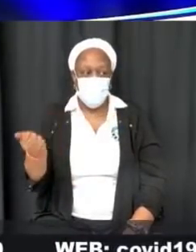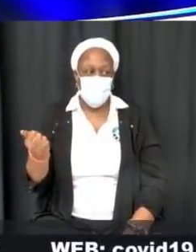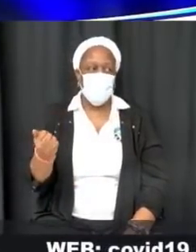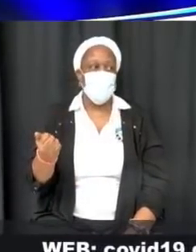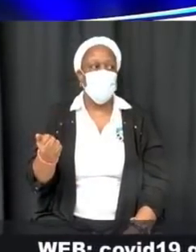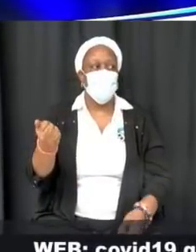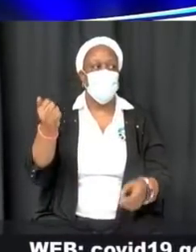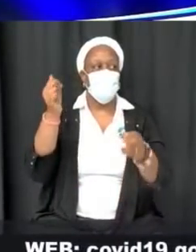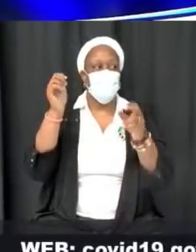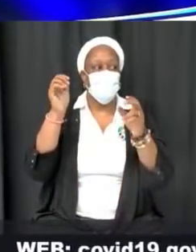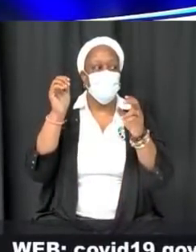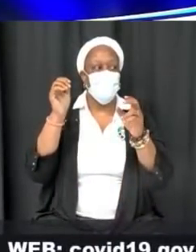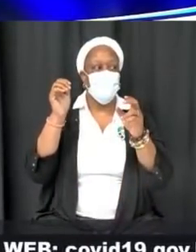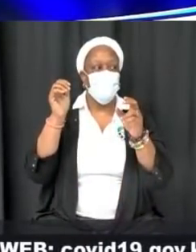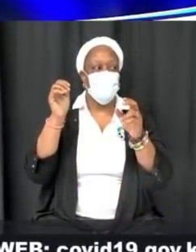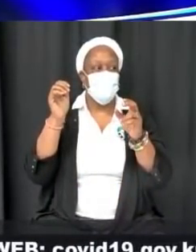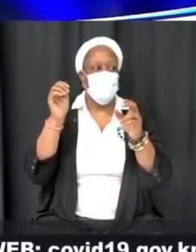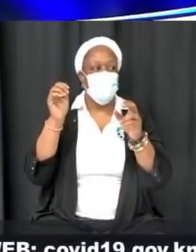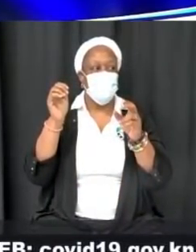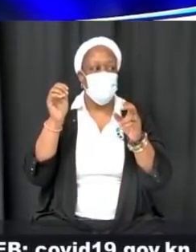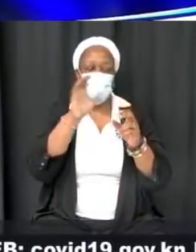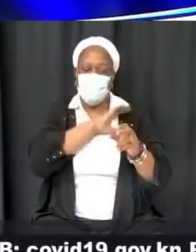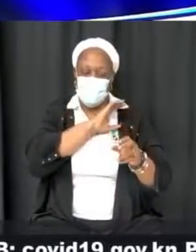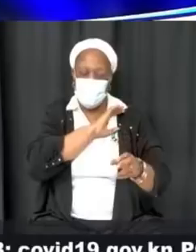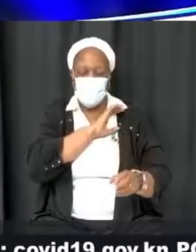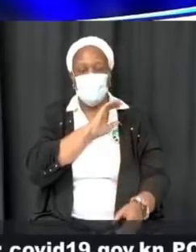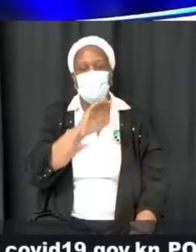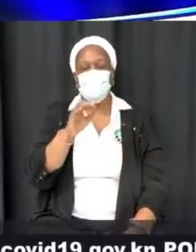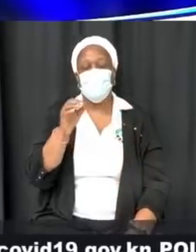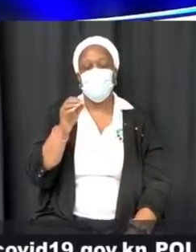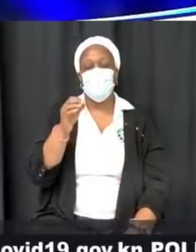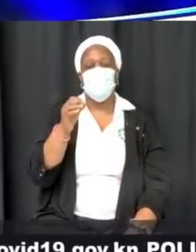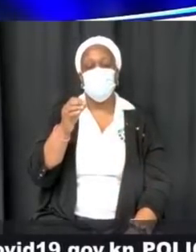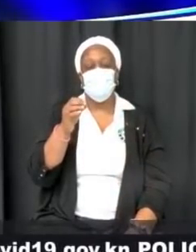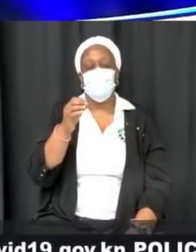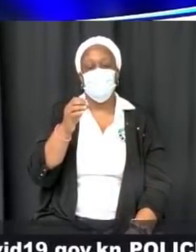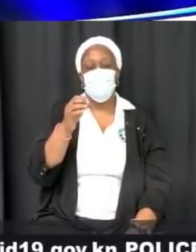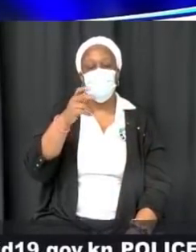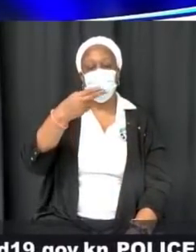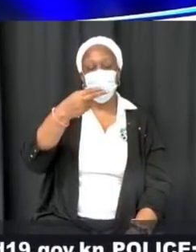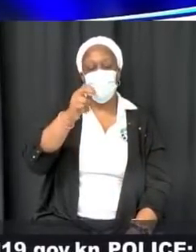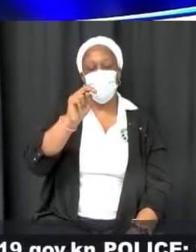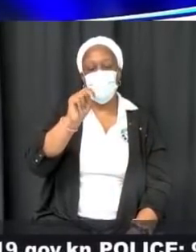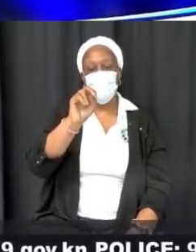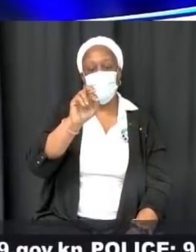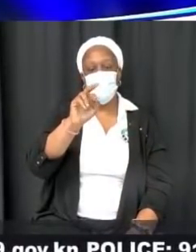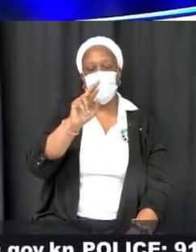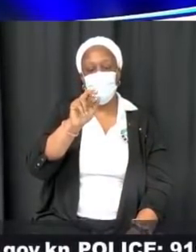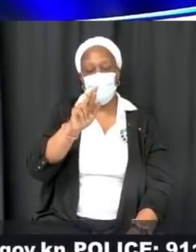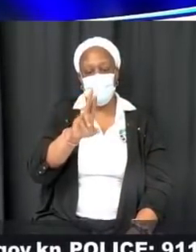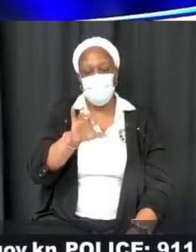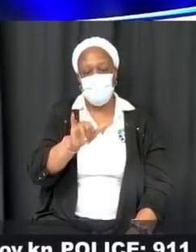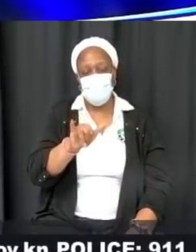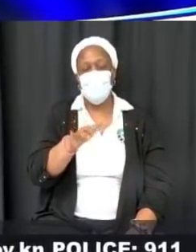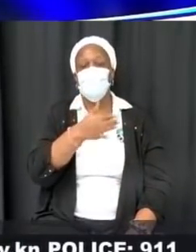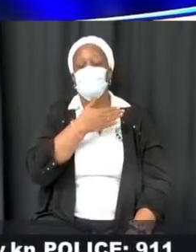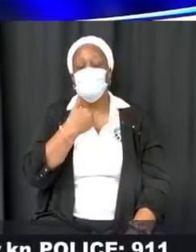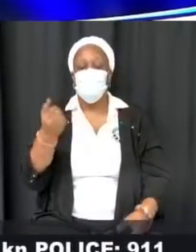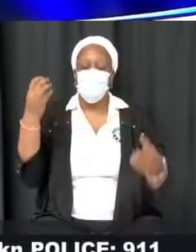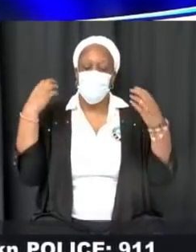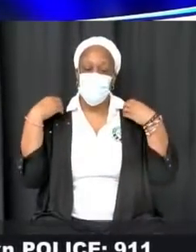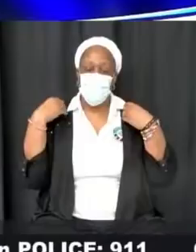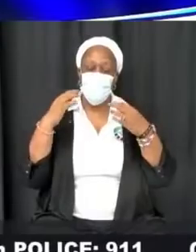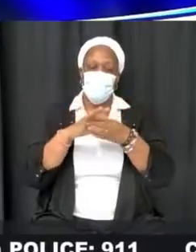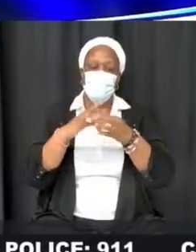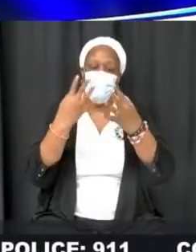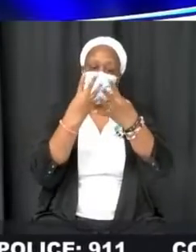have the Commissioner of Corrections, Mr. Terrence James, and we have the Honorable Wendy Phipps, who is the co-chair of the